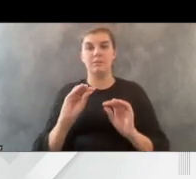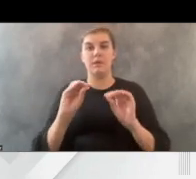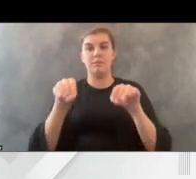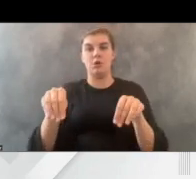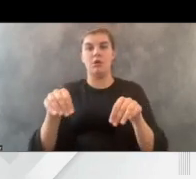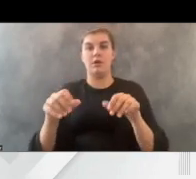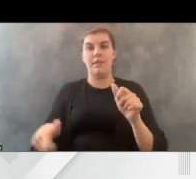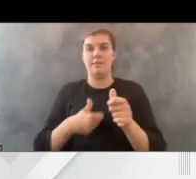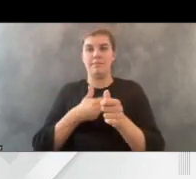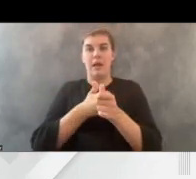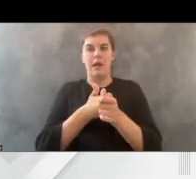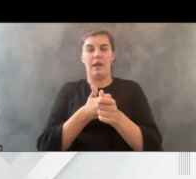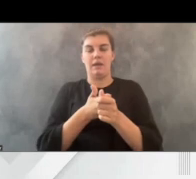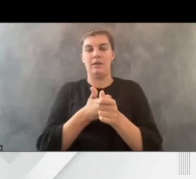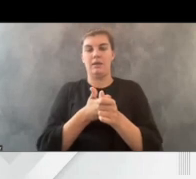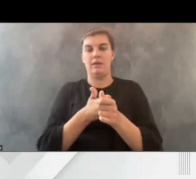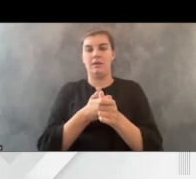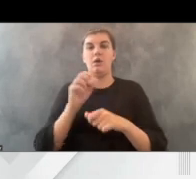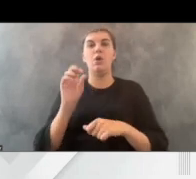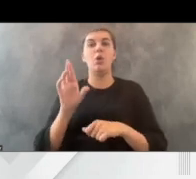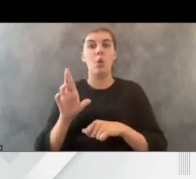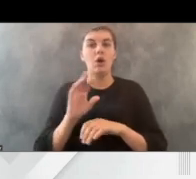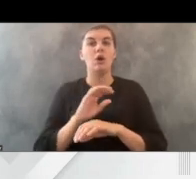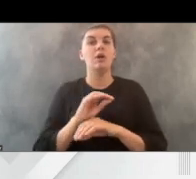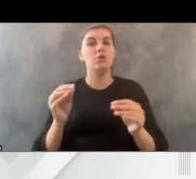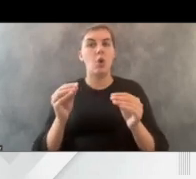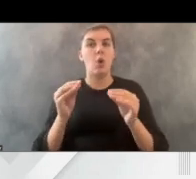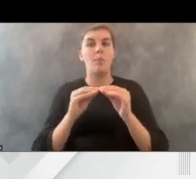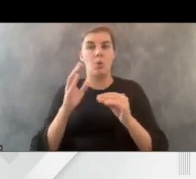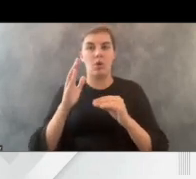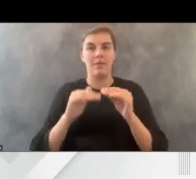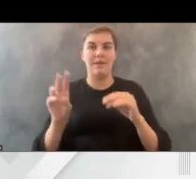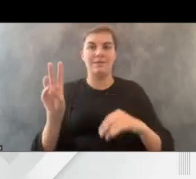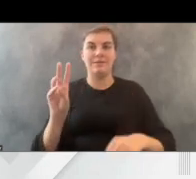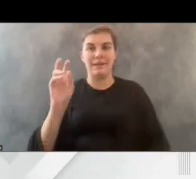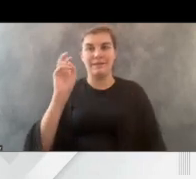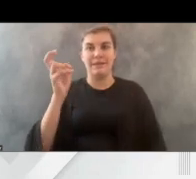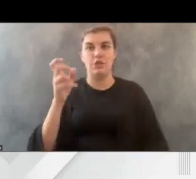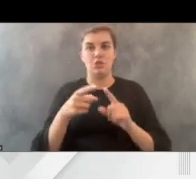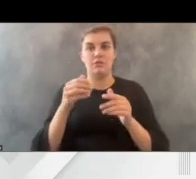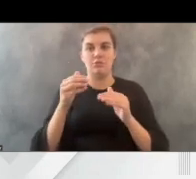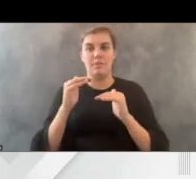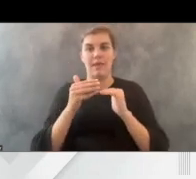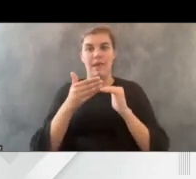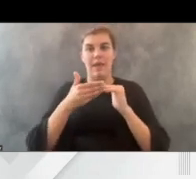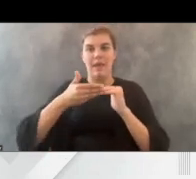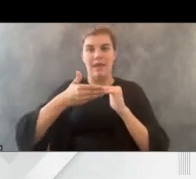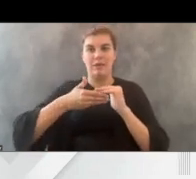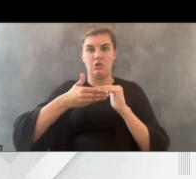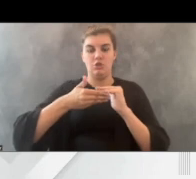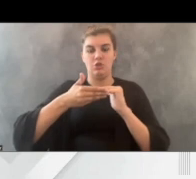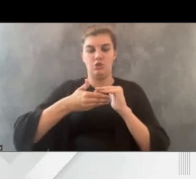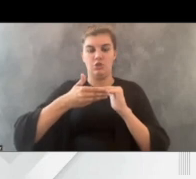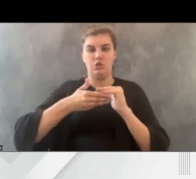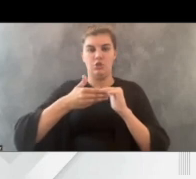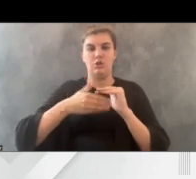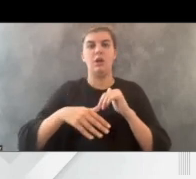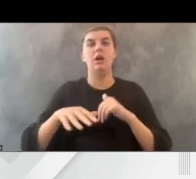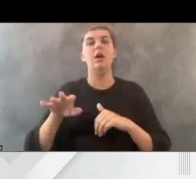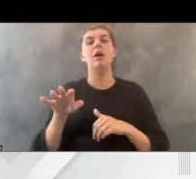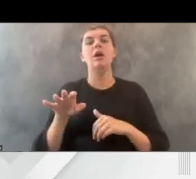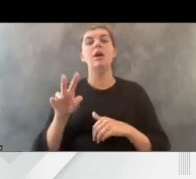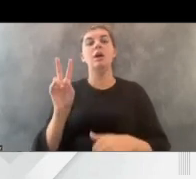Curb ramps and blended transitions on shared use paths or attached to shared use paths must be equal to the width of